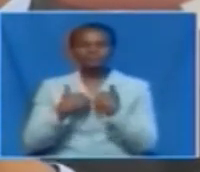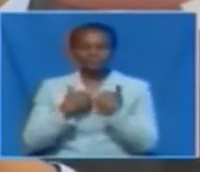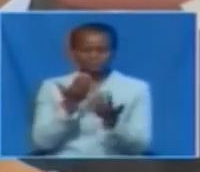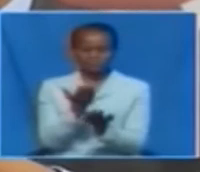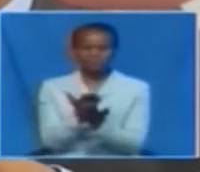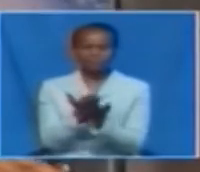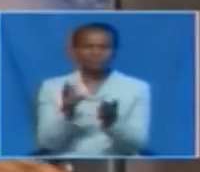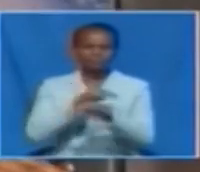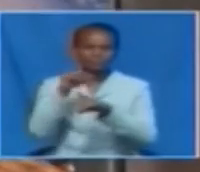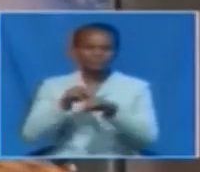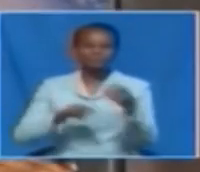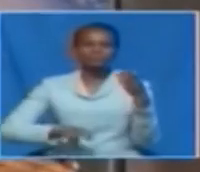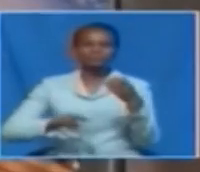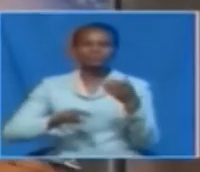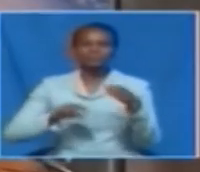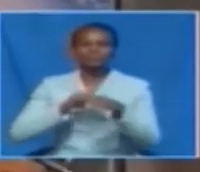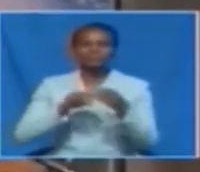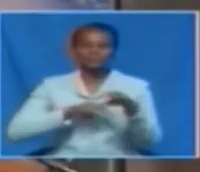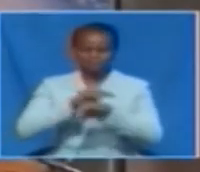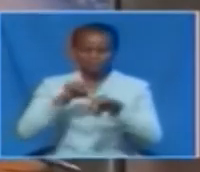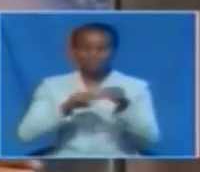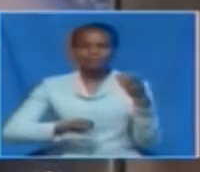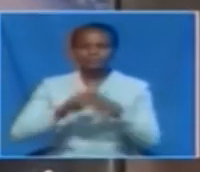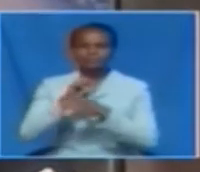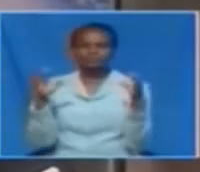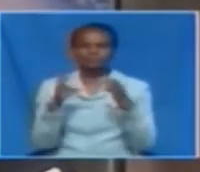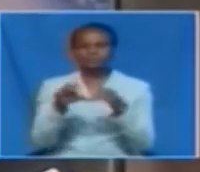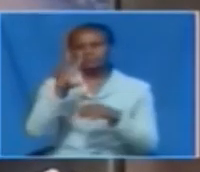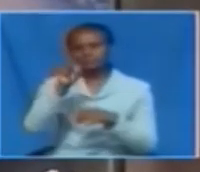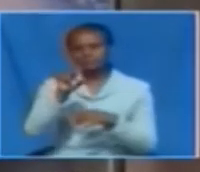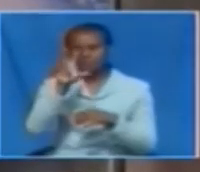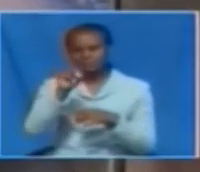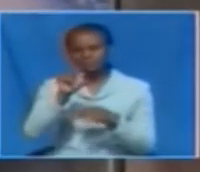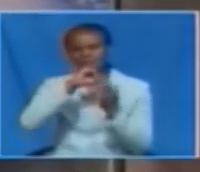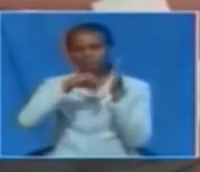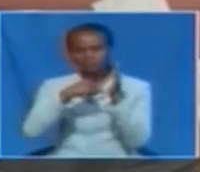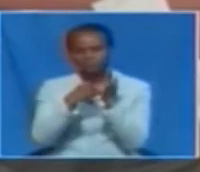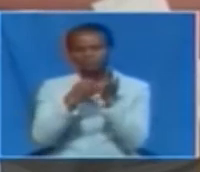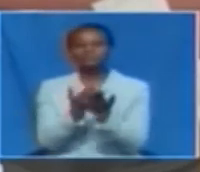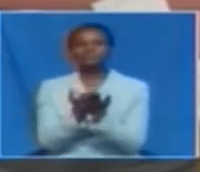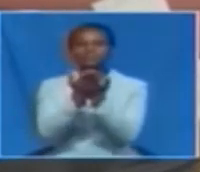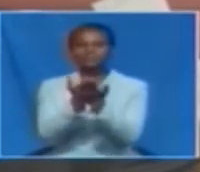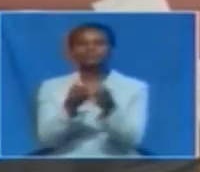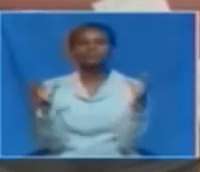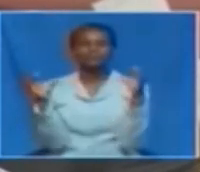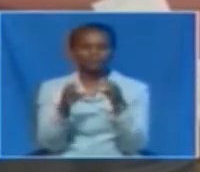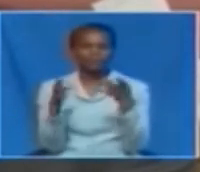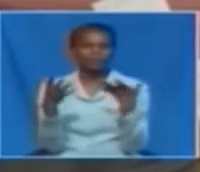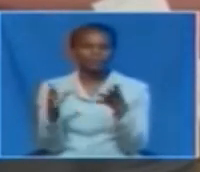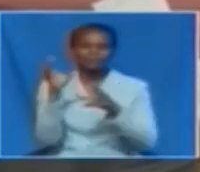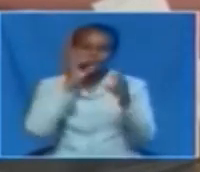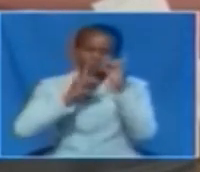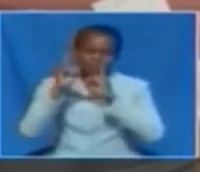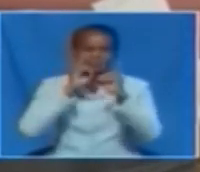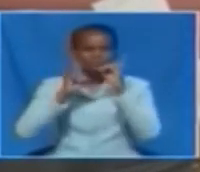to the National Executive Committee, which I did on the 30th of January at the National Executive Committee. We debated